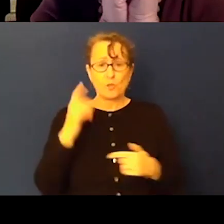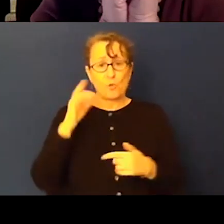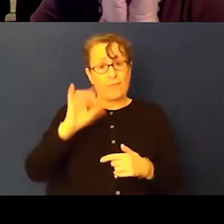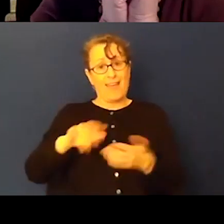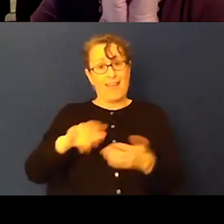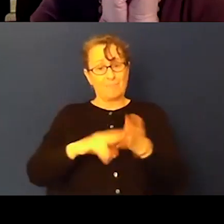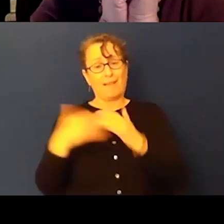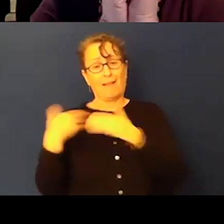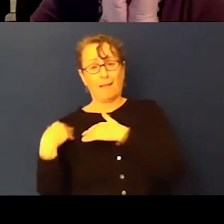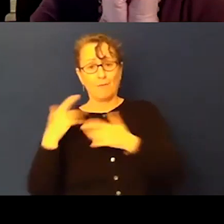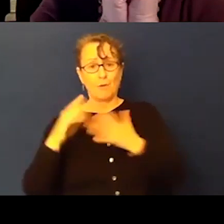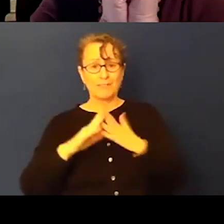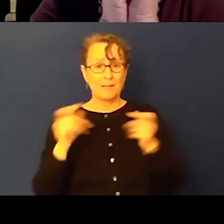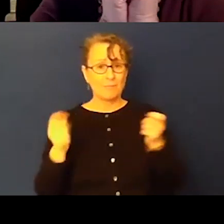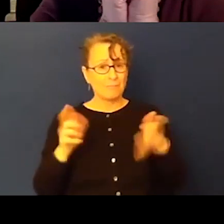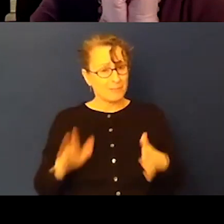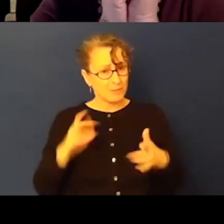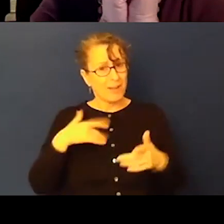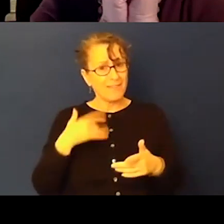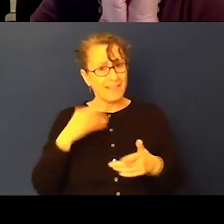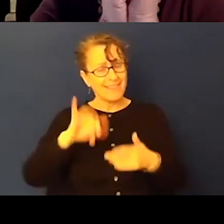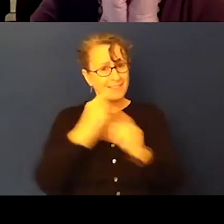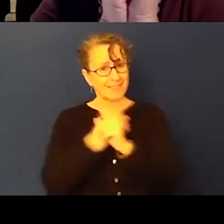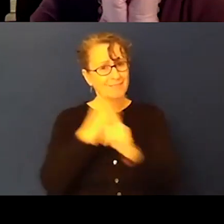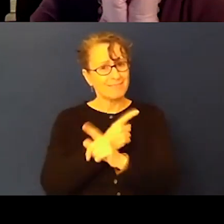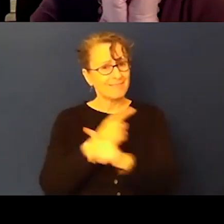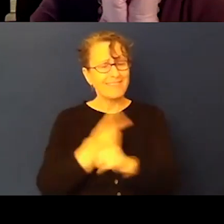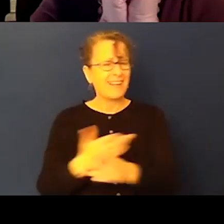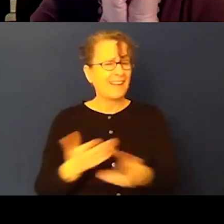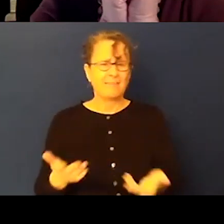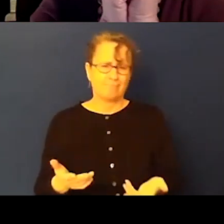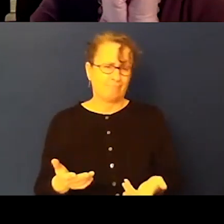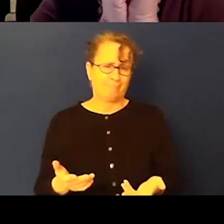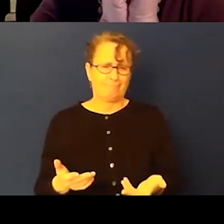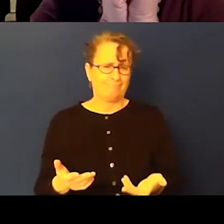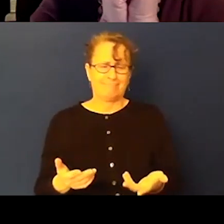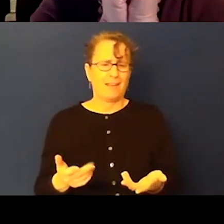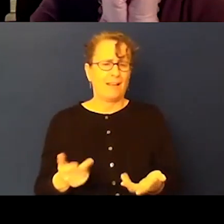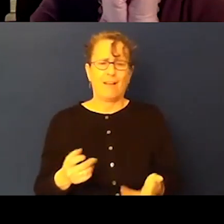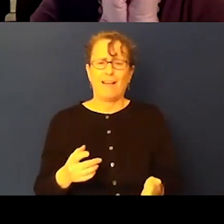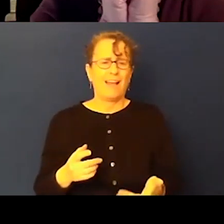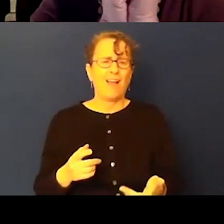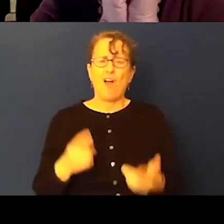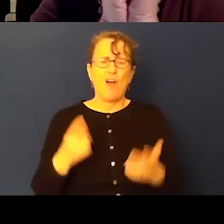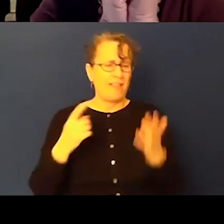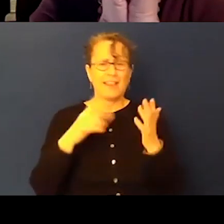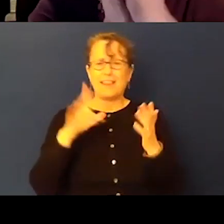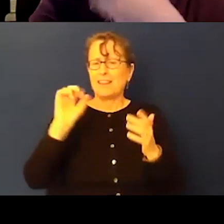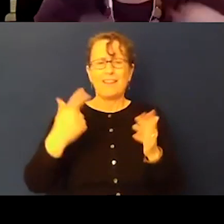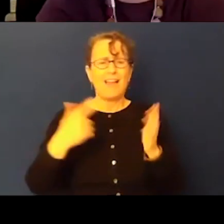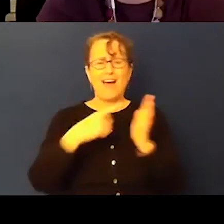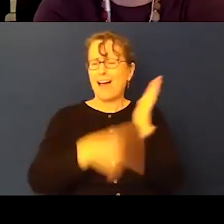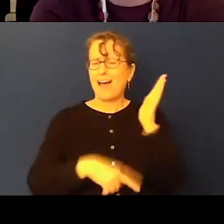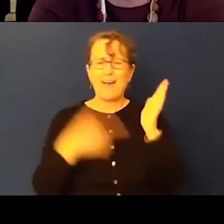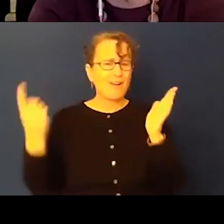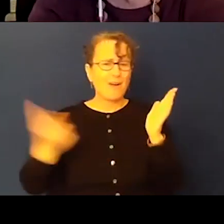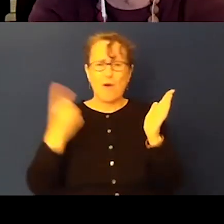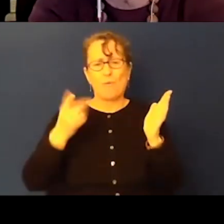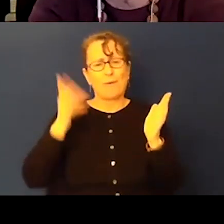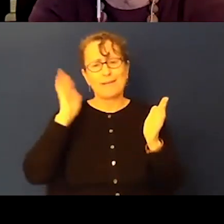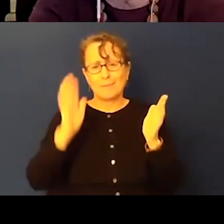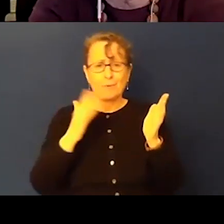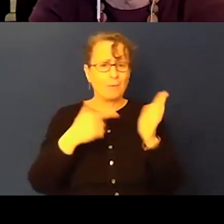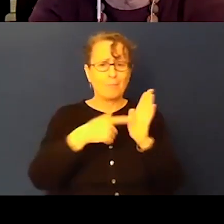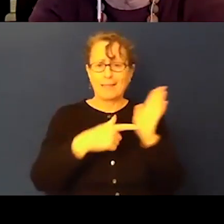And frankly, I think that's appropriate because I think there will almost never be a question about the logs. But if there's a question about the logs, I think